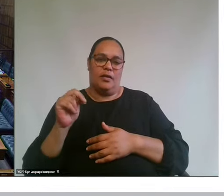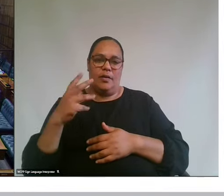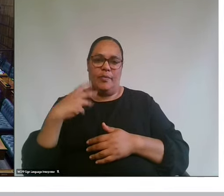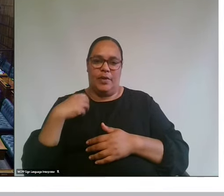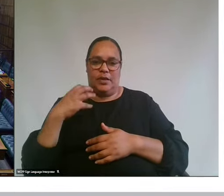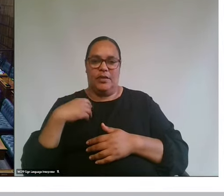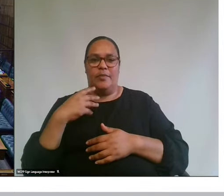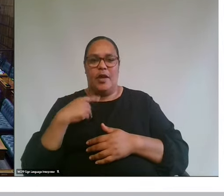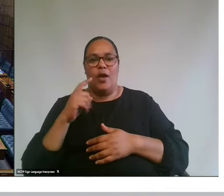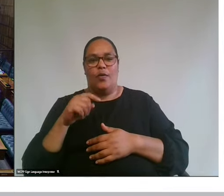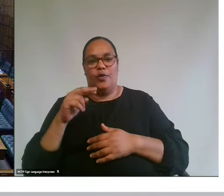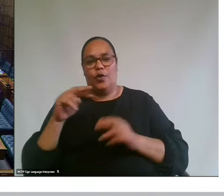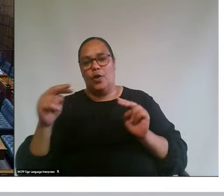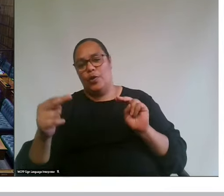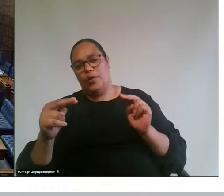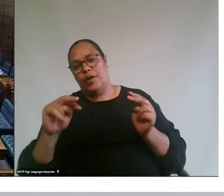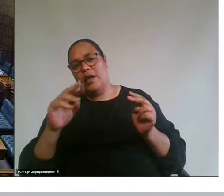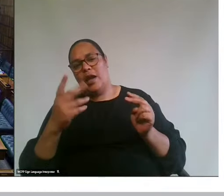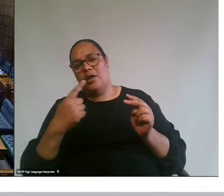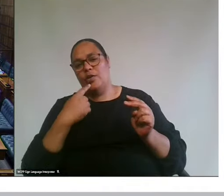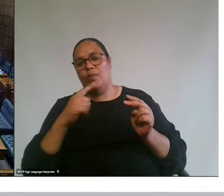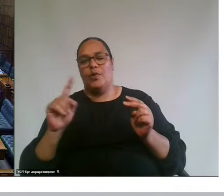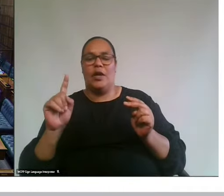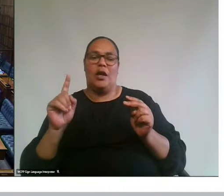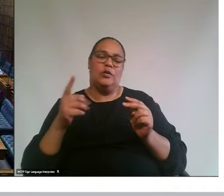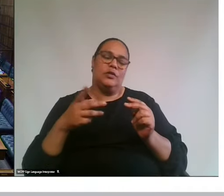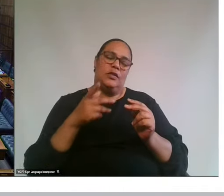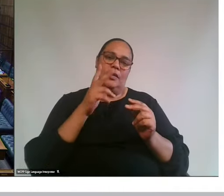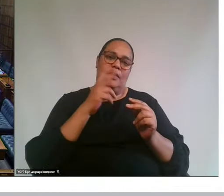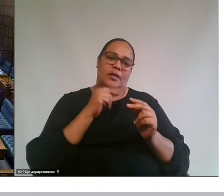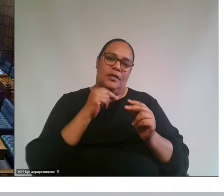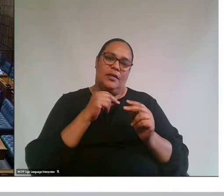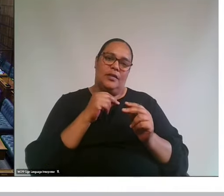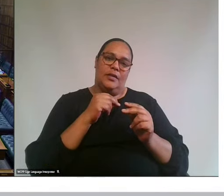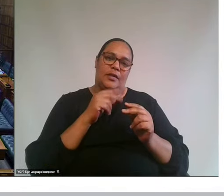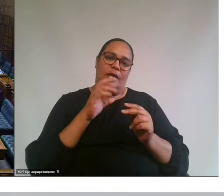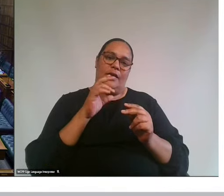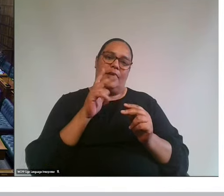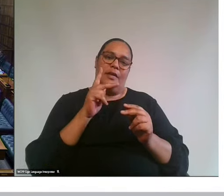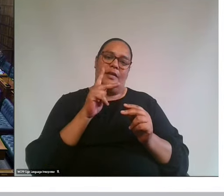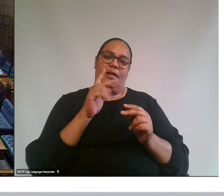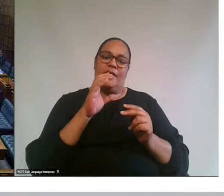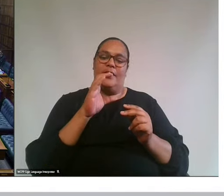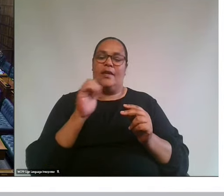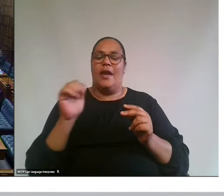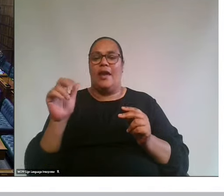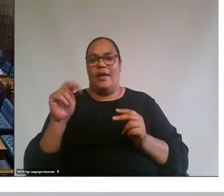was going to be looking at you for the pronunciation there what is it can can